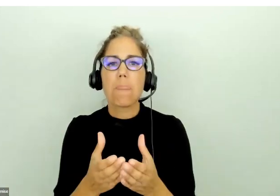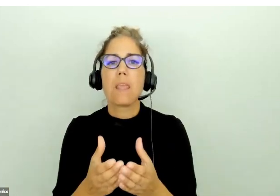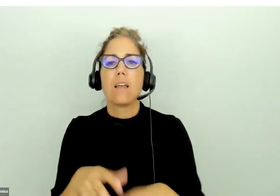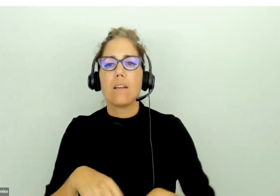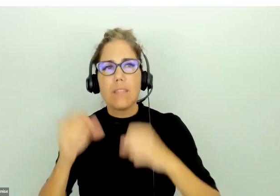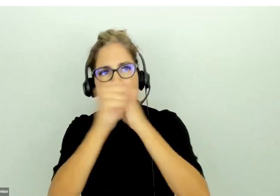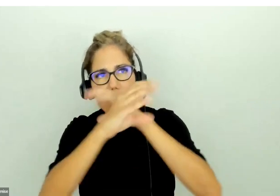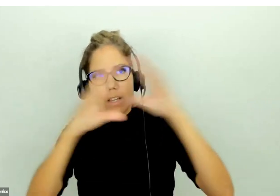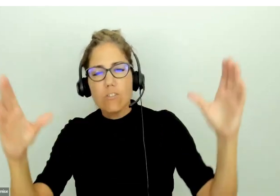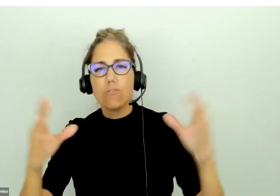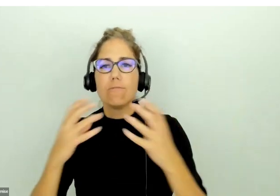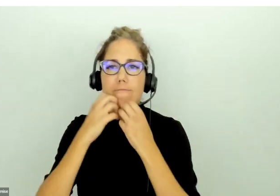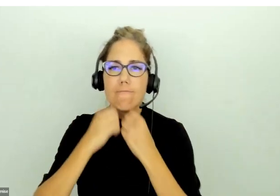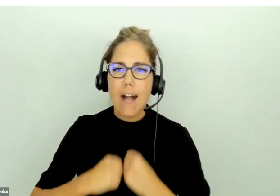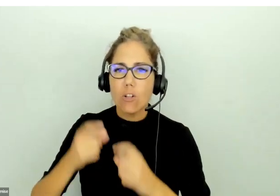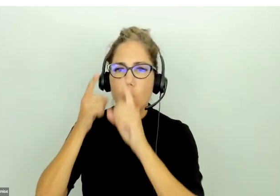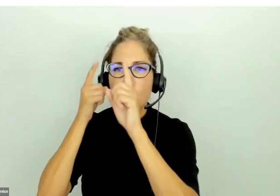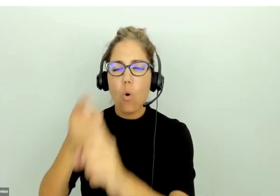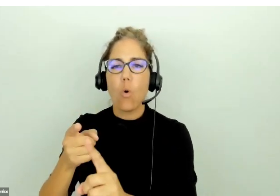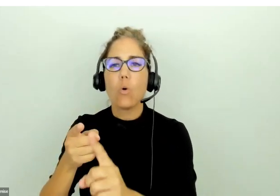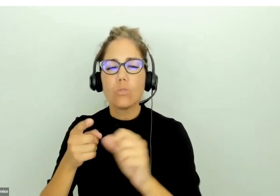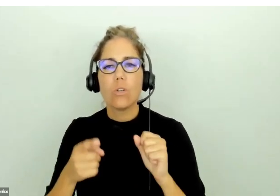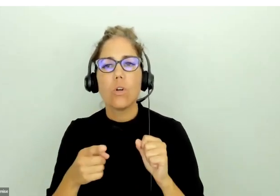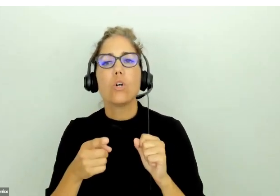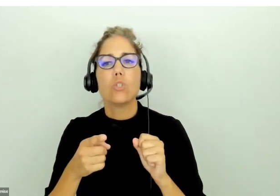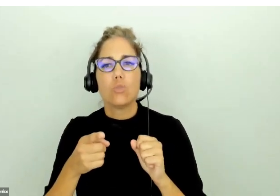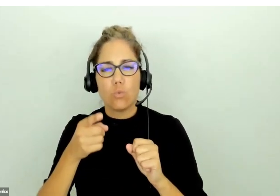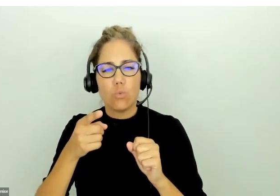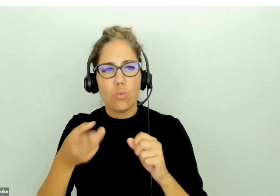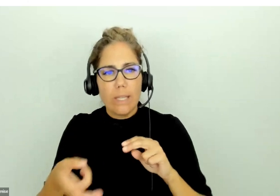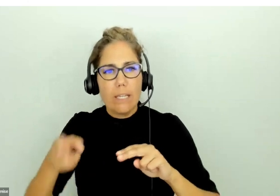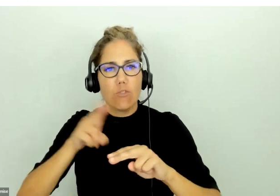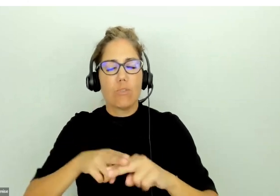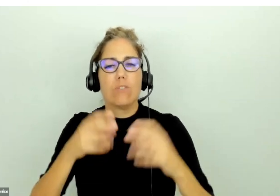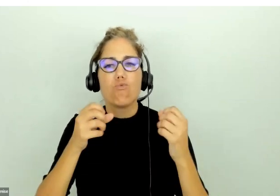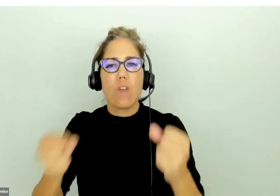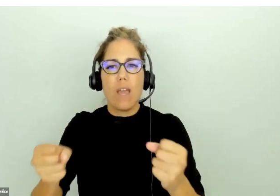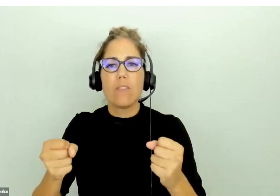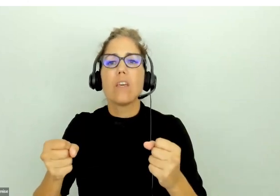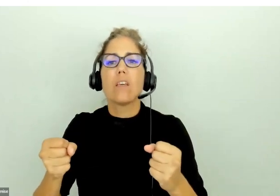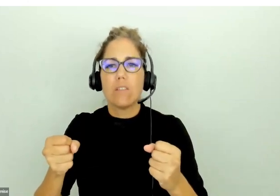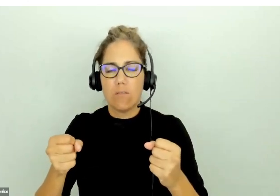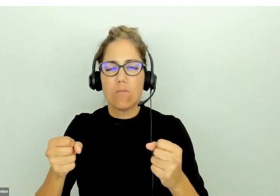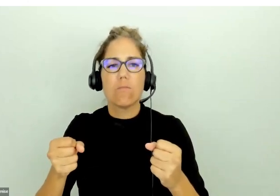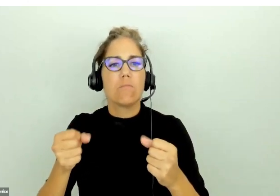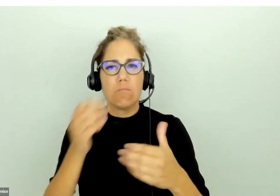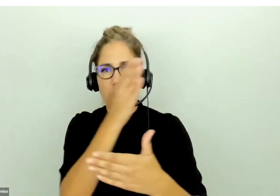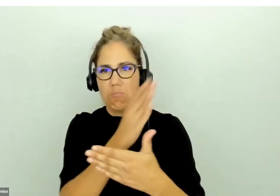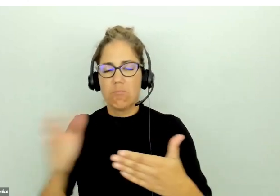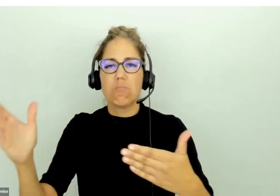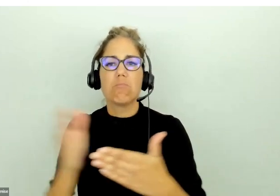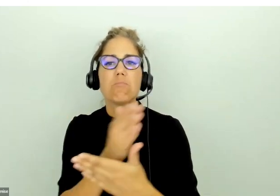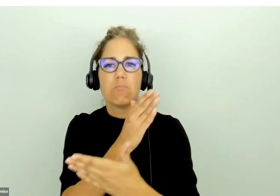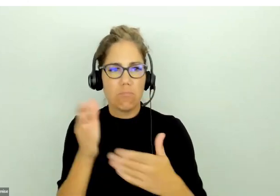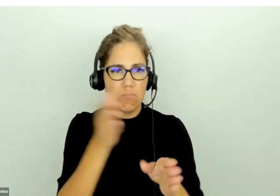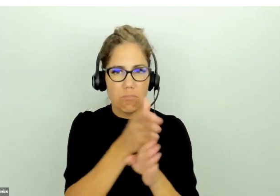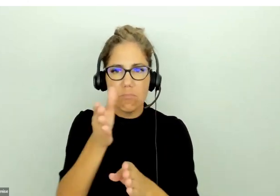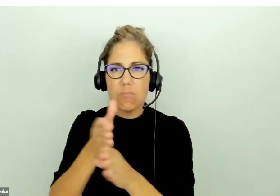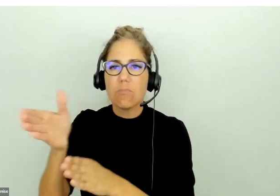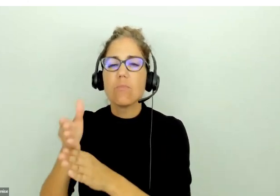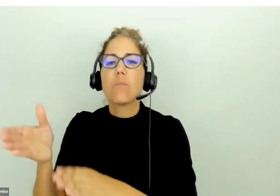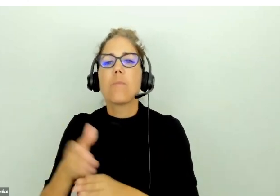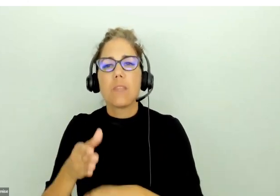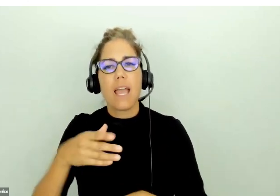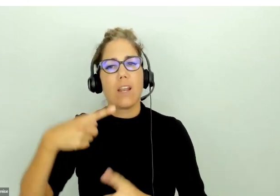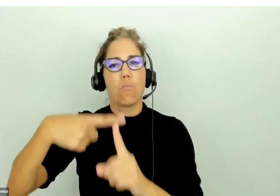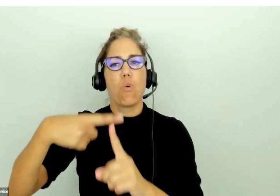actions are intended to create and strengthen cross-sector partnerships to address ageism and create a pro-aging future